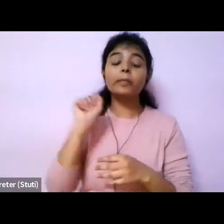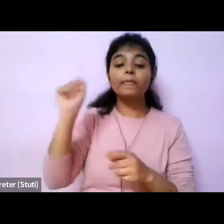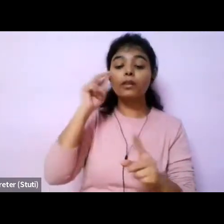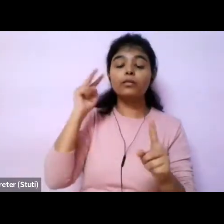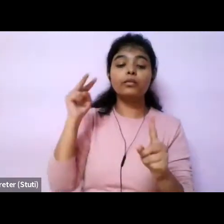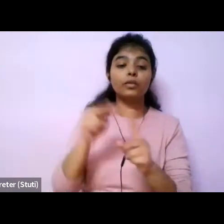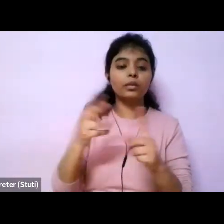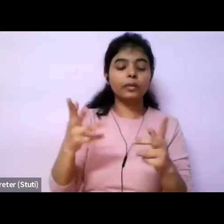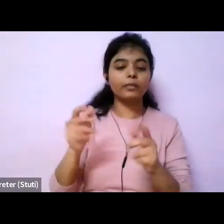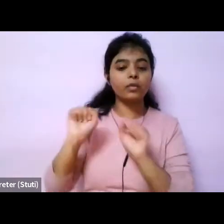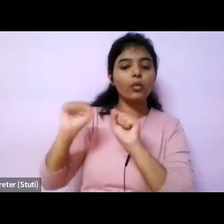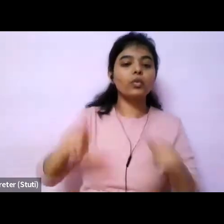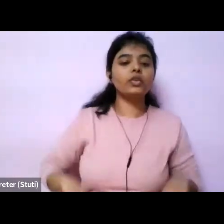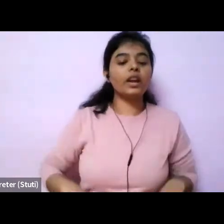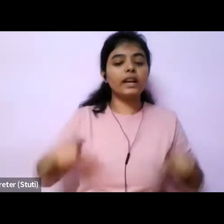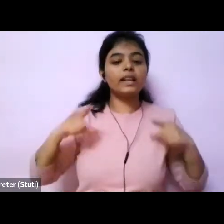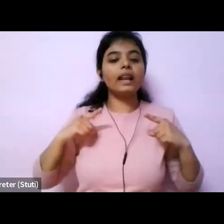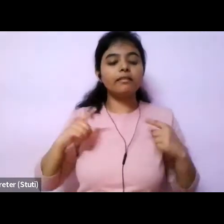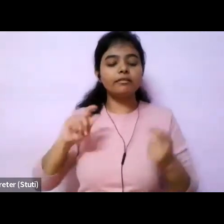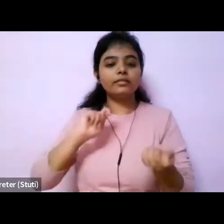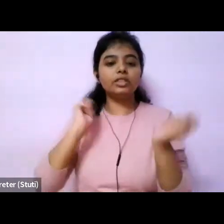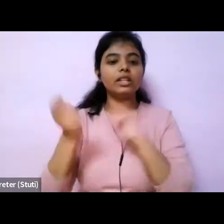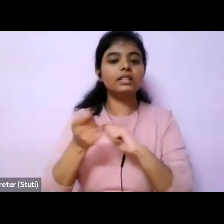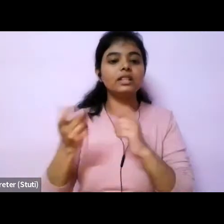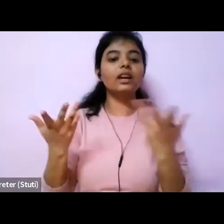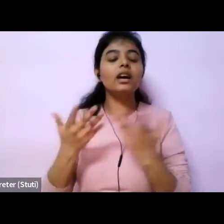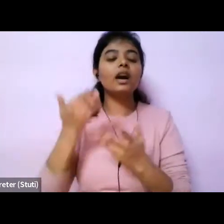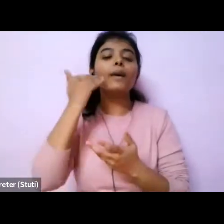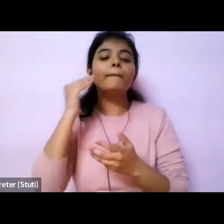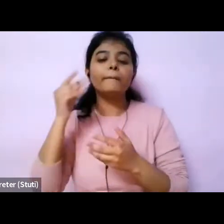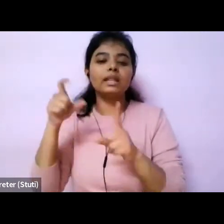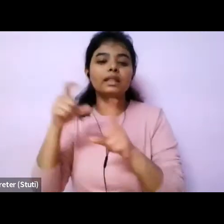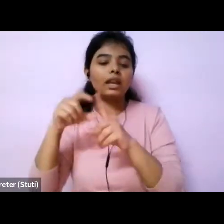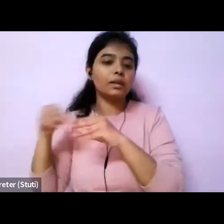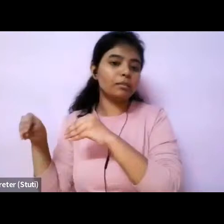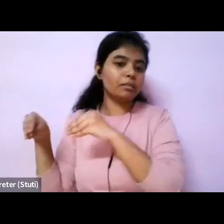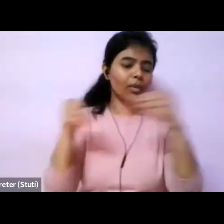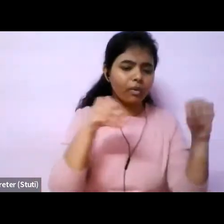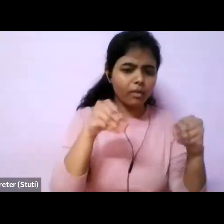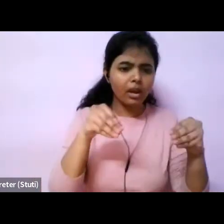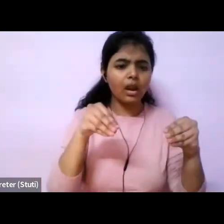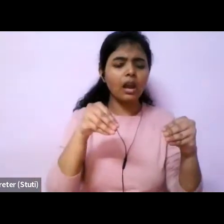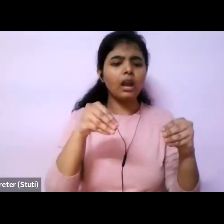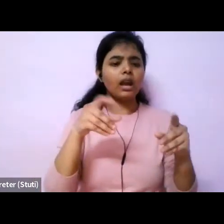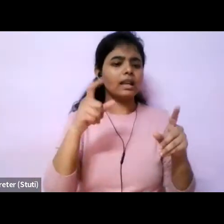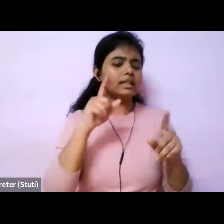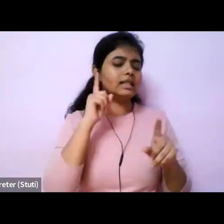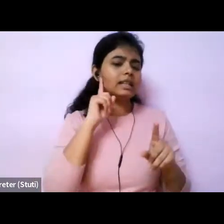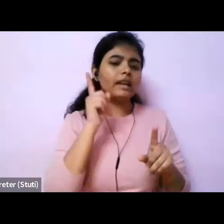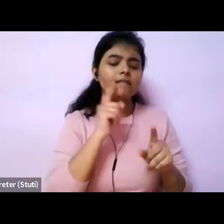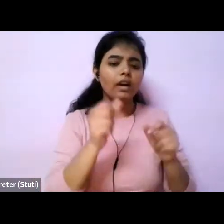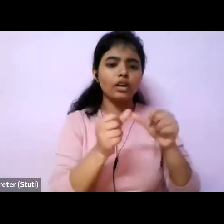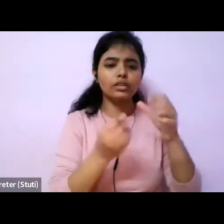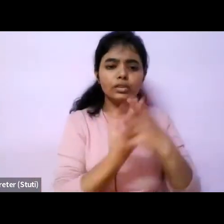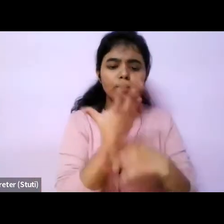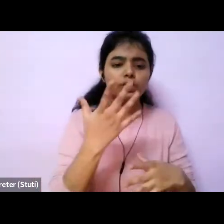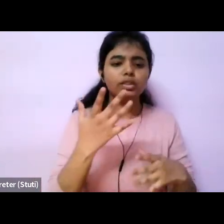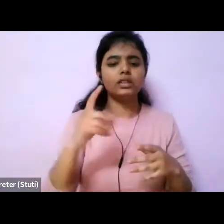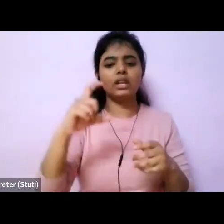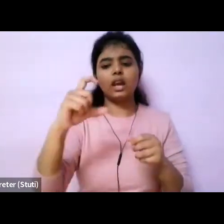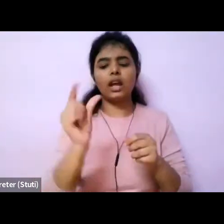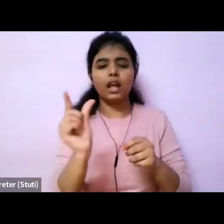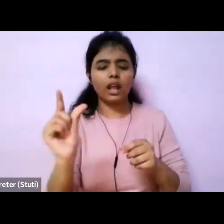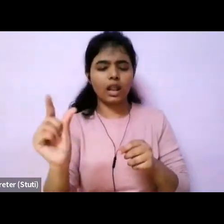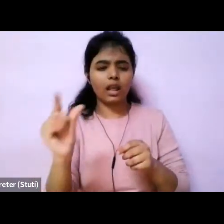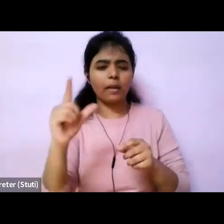life changed after he came to Delhi, where these deaf associations, the deaf clubs,